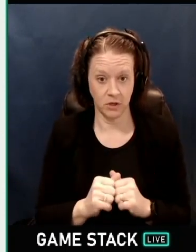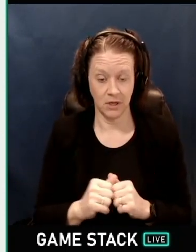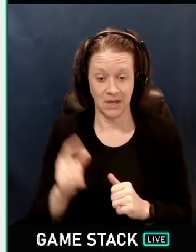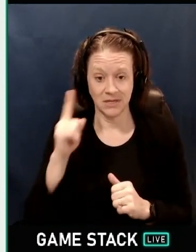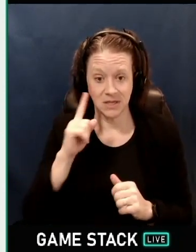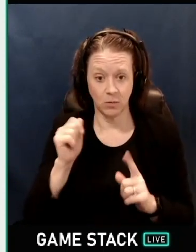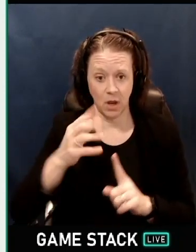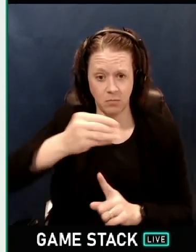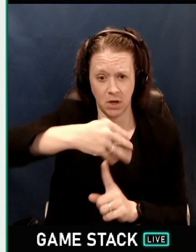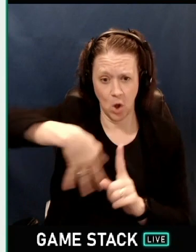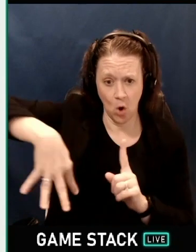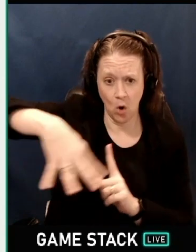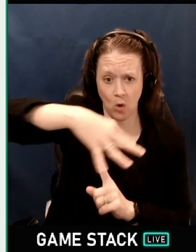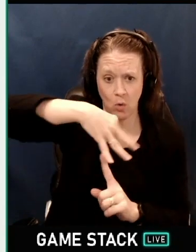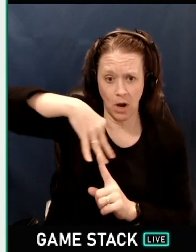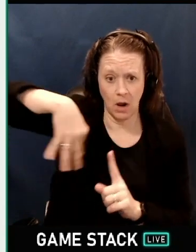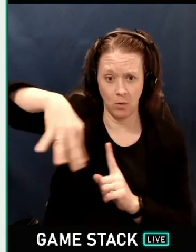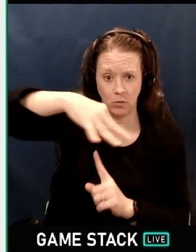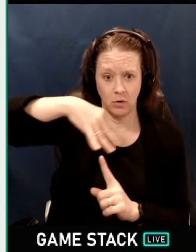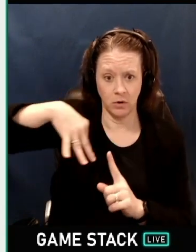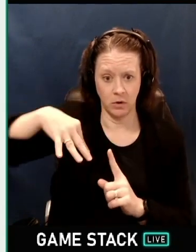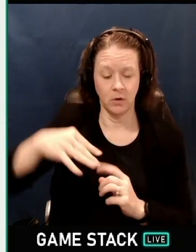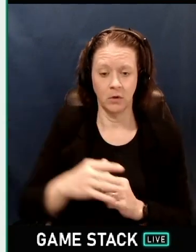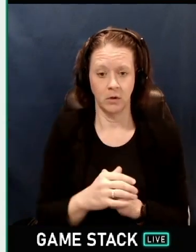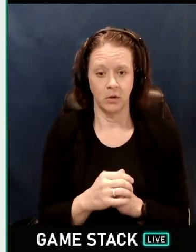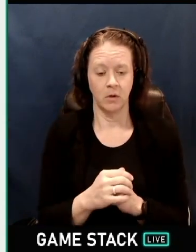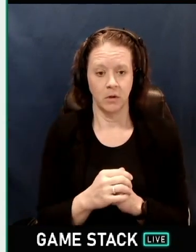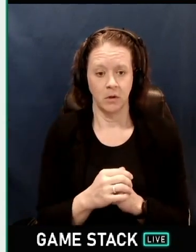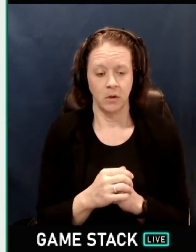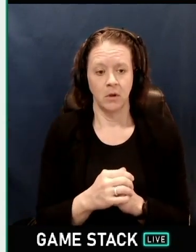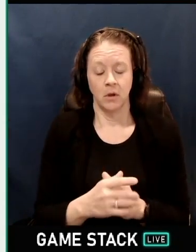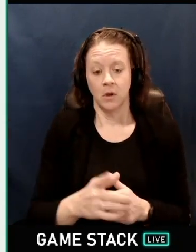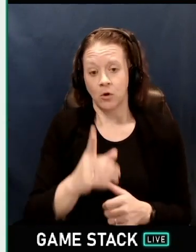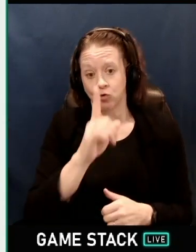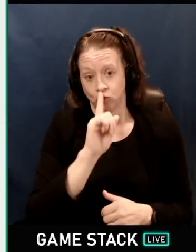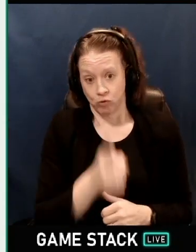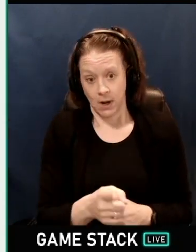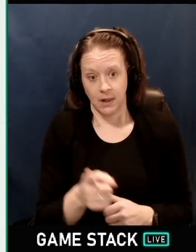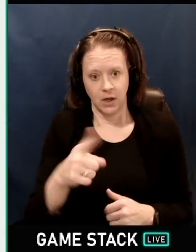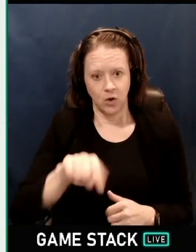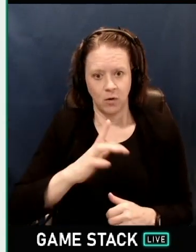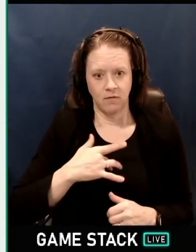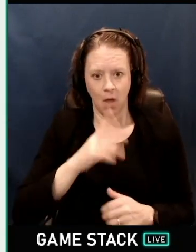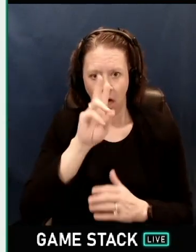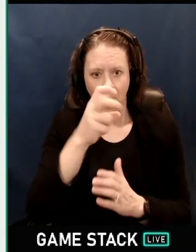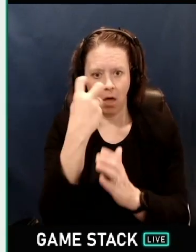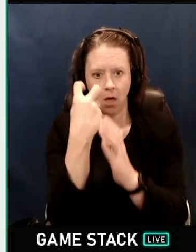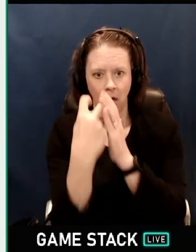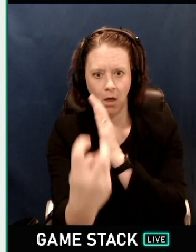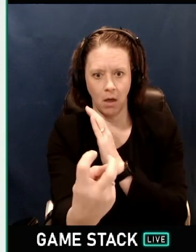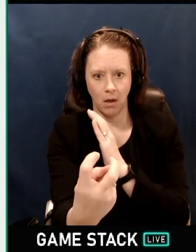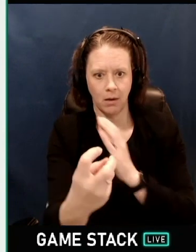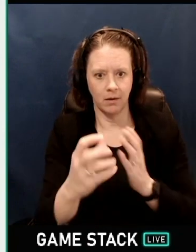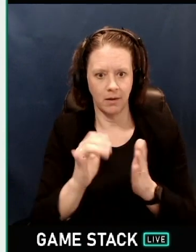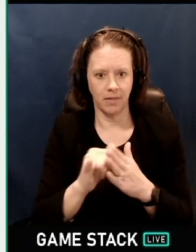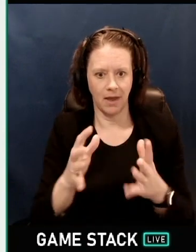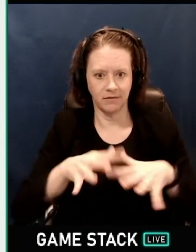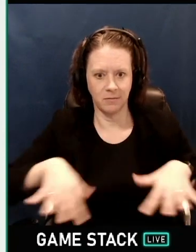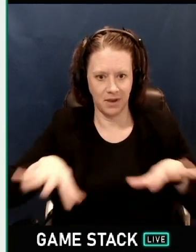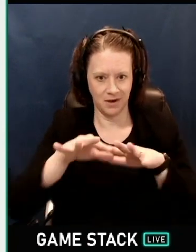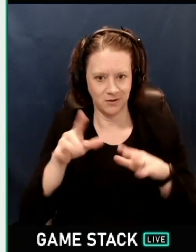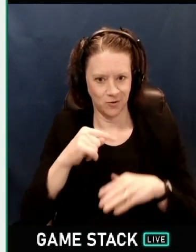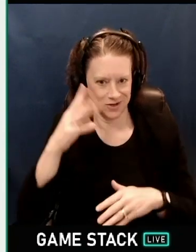around you and really put you into the space that you are experiencing in your